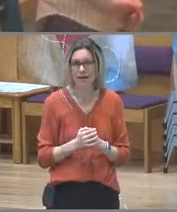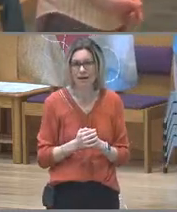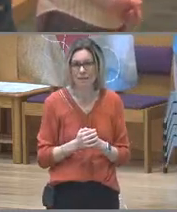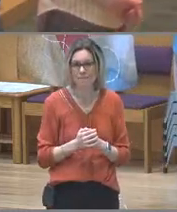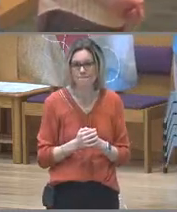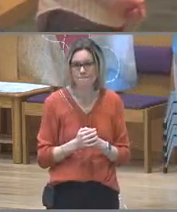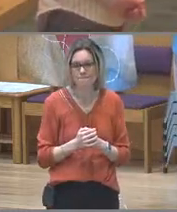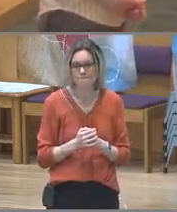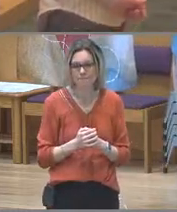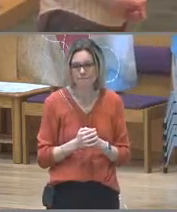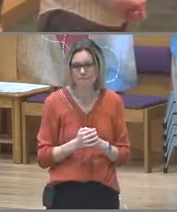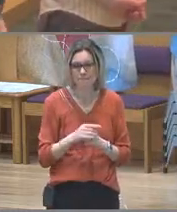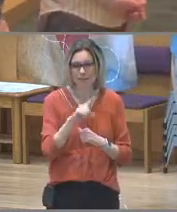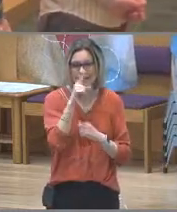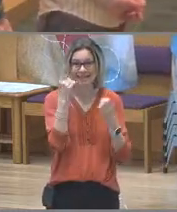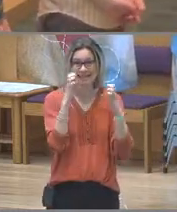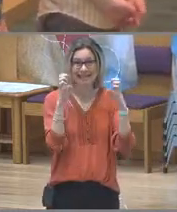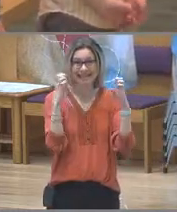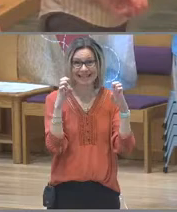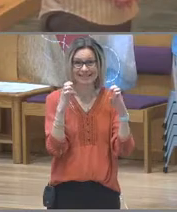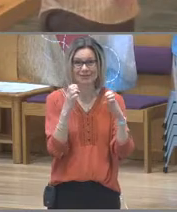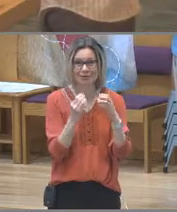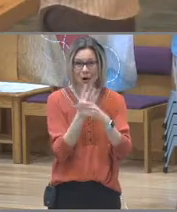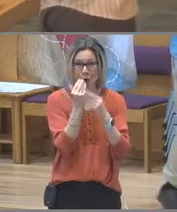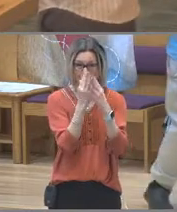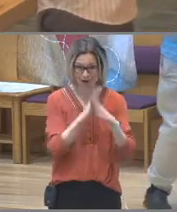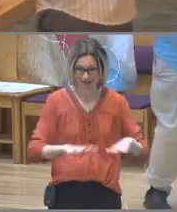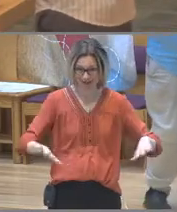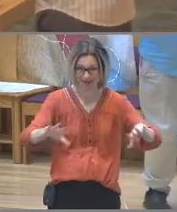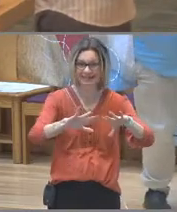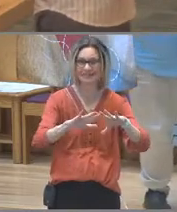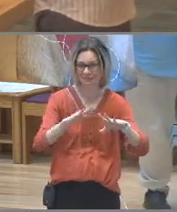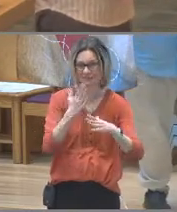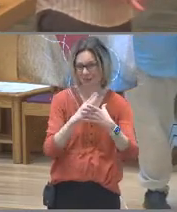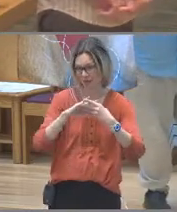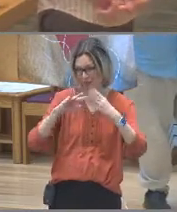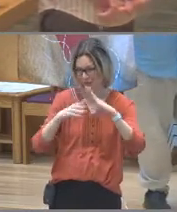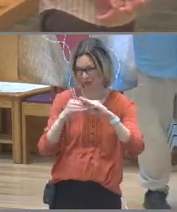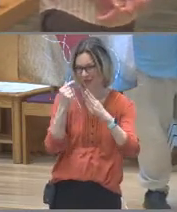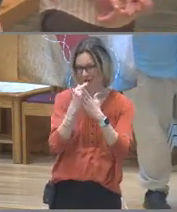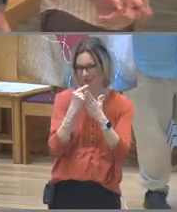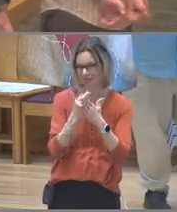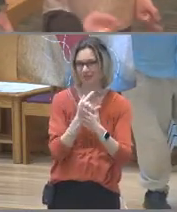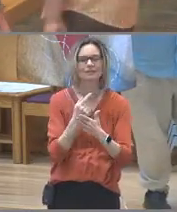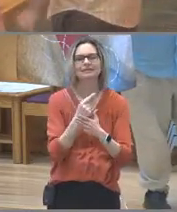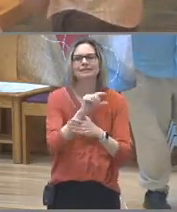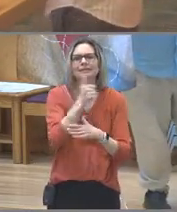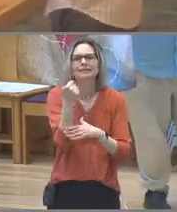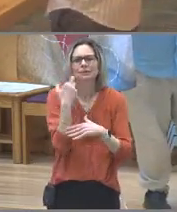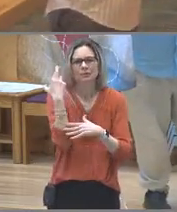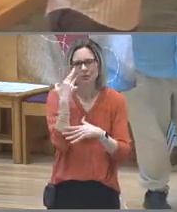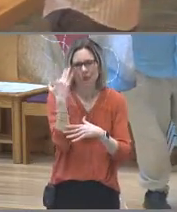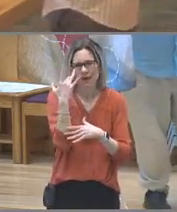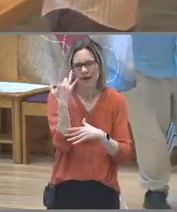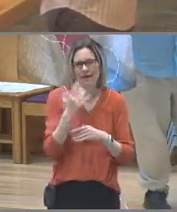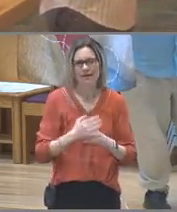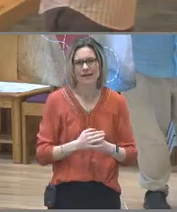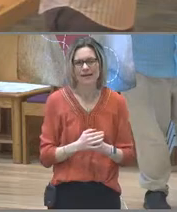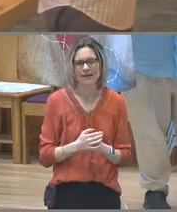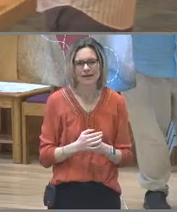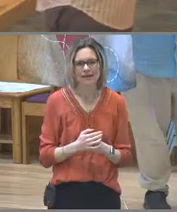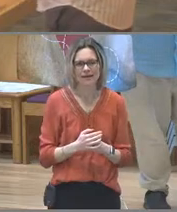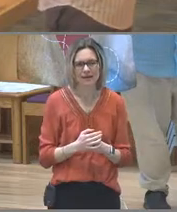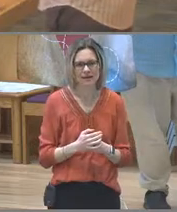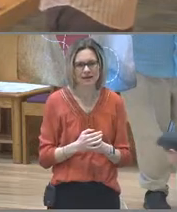Easter garden. Because it's an Easter garden. Well, that was part of the story in the gospel. That's true. But something else. Let me tell you,